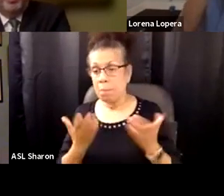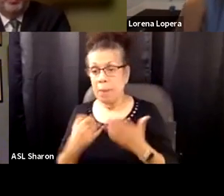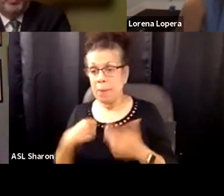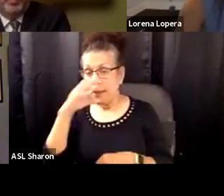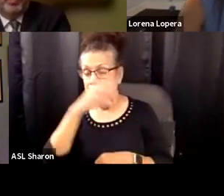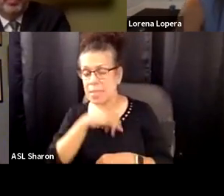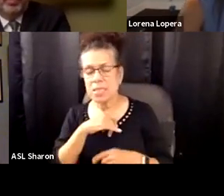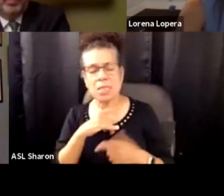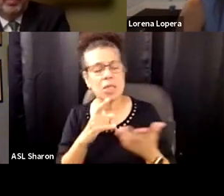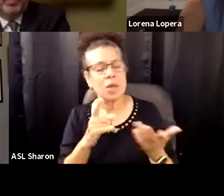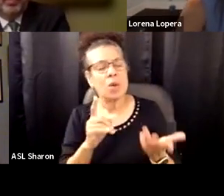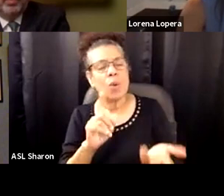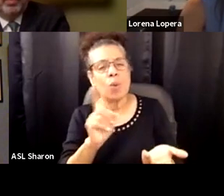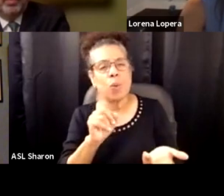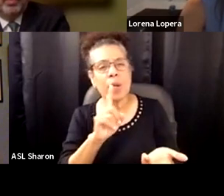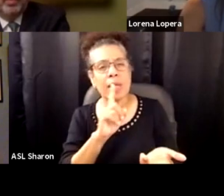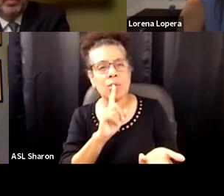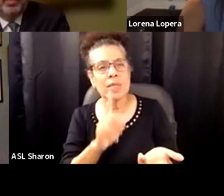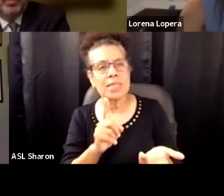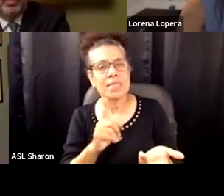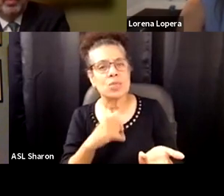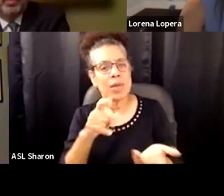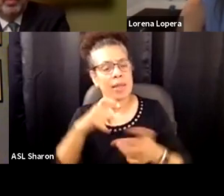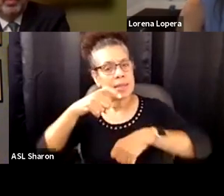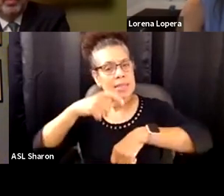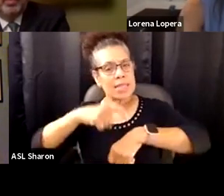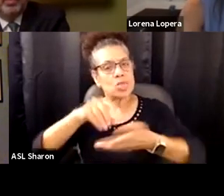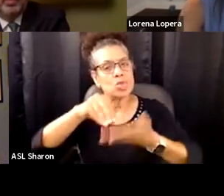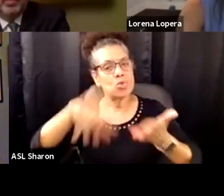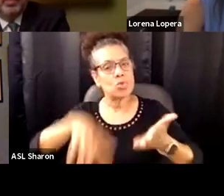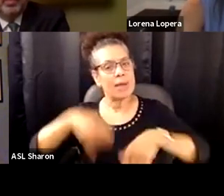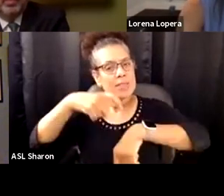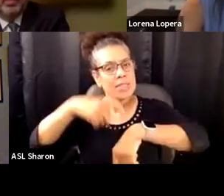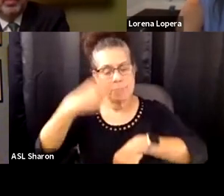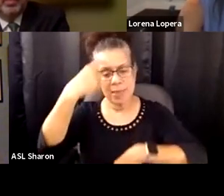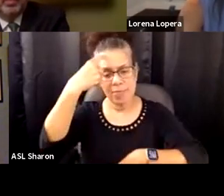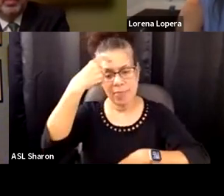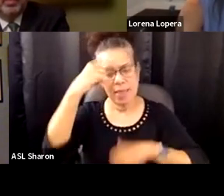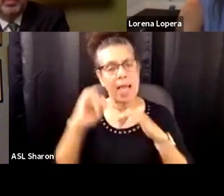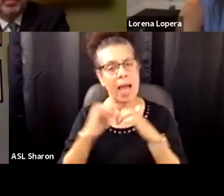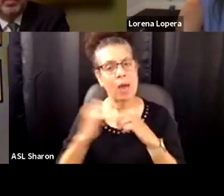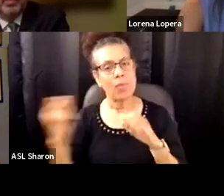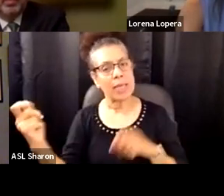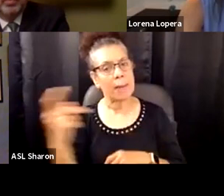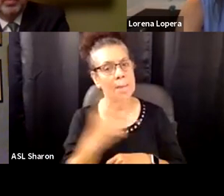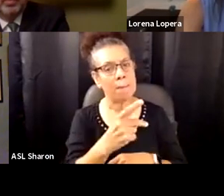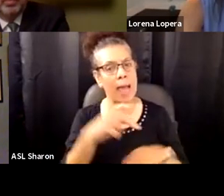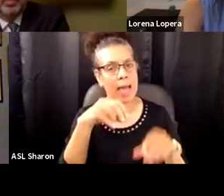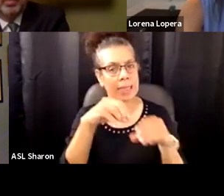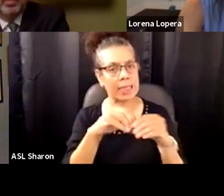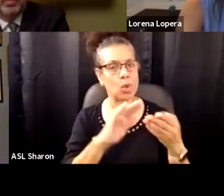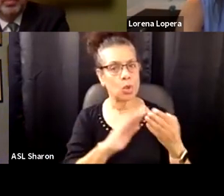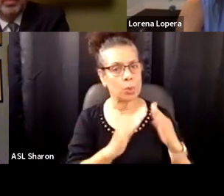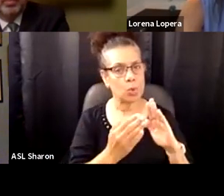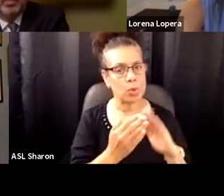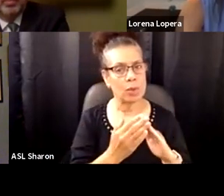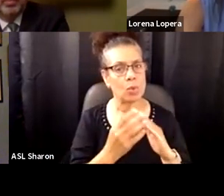again where the piece where they have to spend time thinking about how they rejoin the community of care i think that's going to